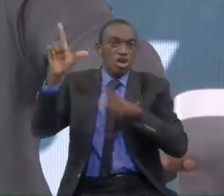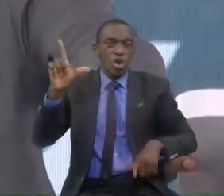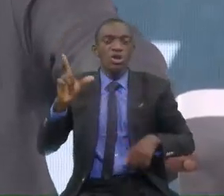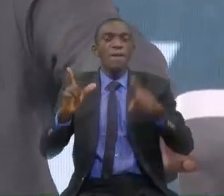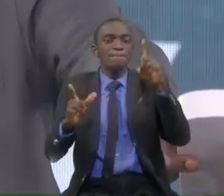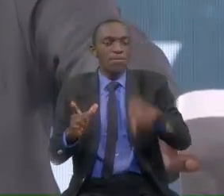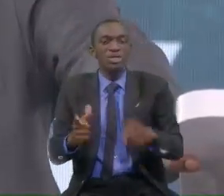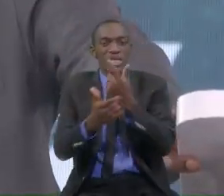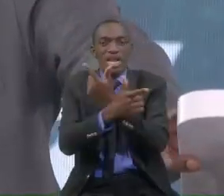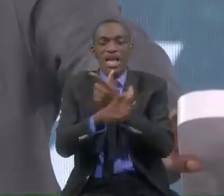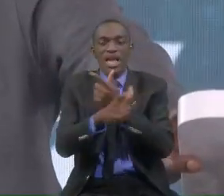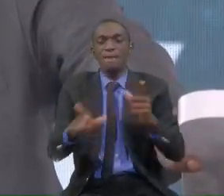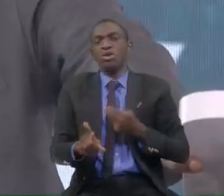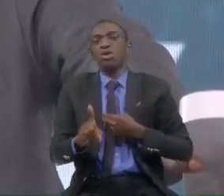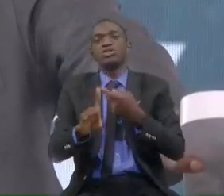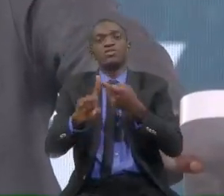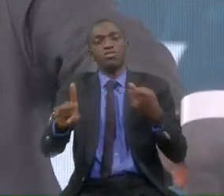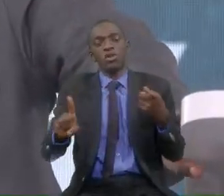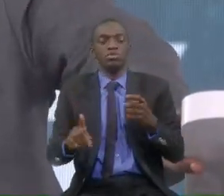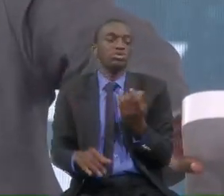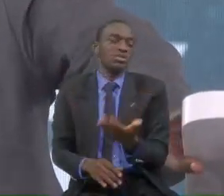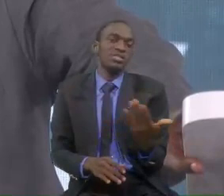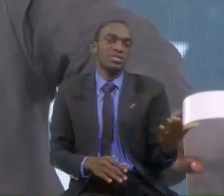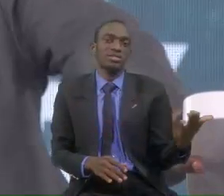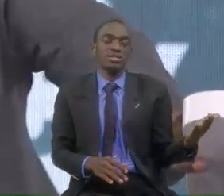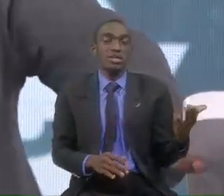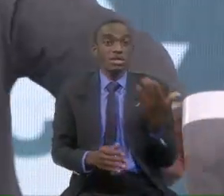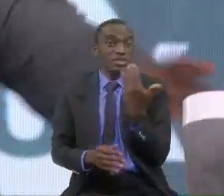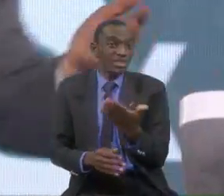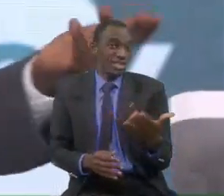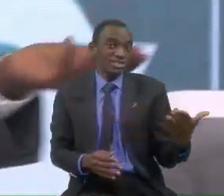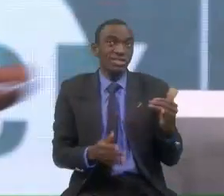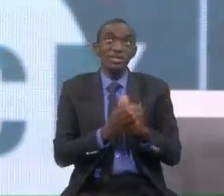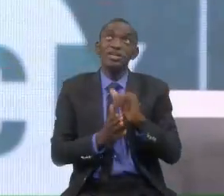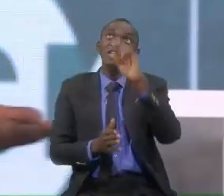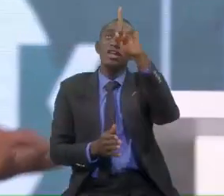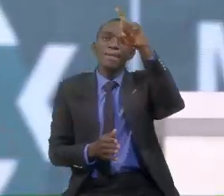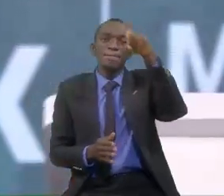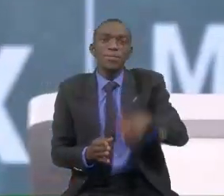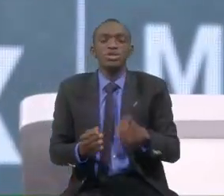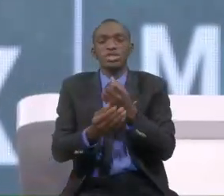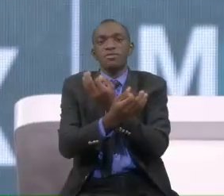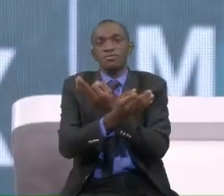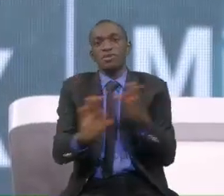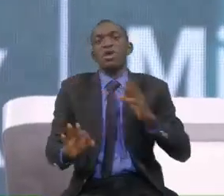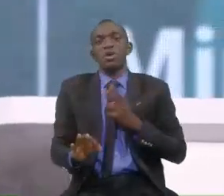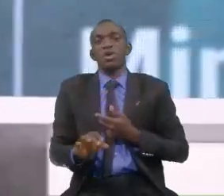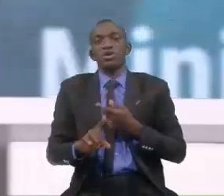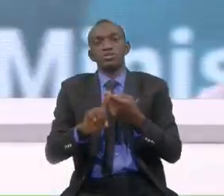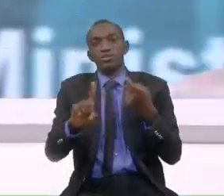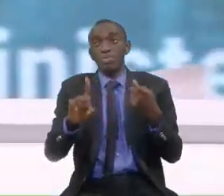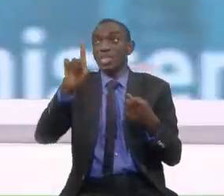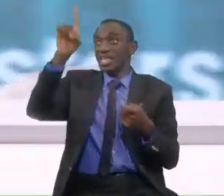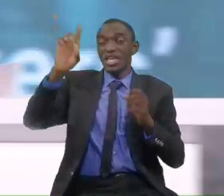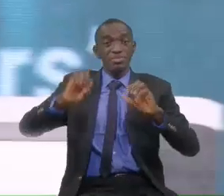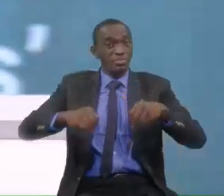from. Things the Lord has to liberate us from. And he's provided that. He is